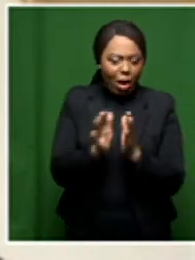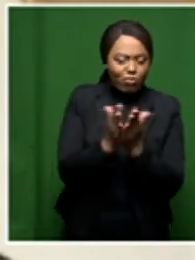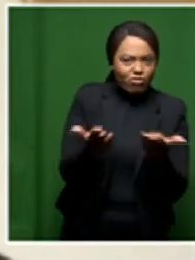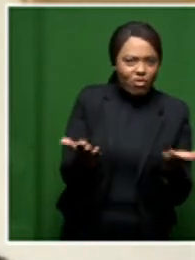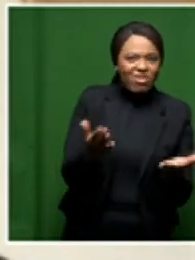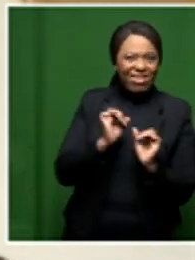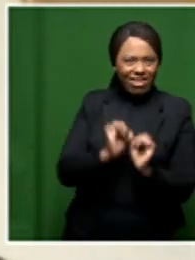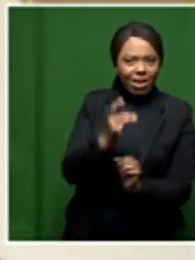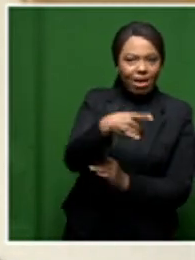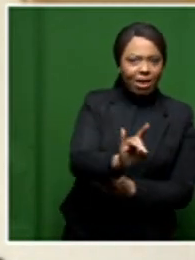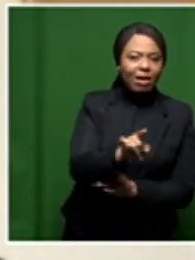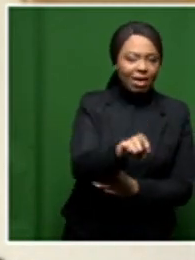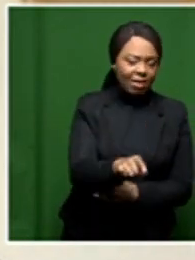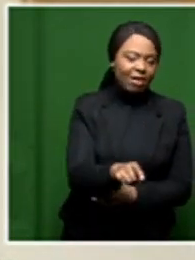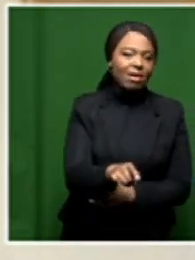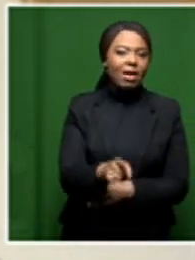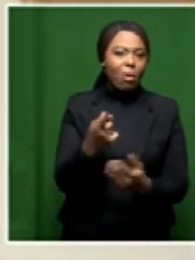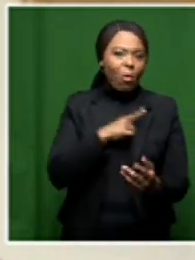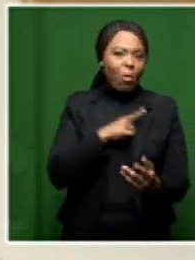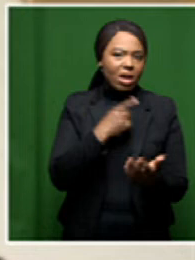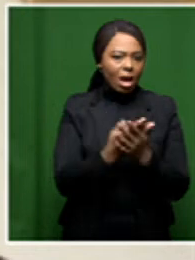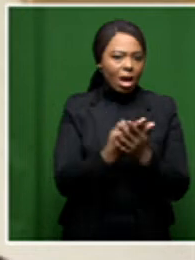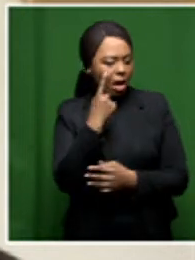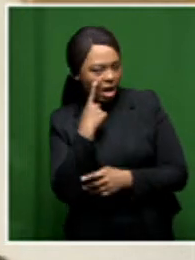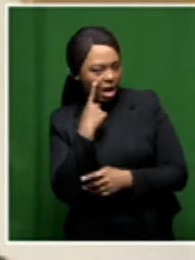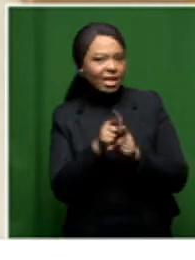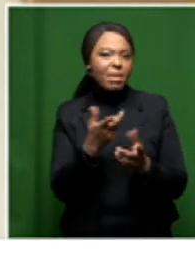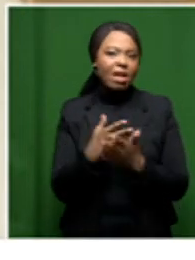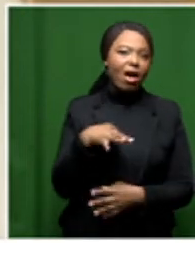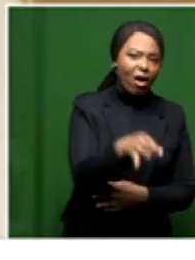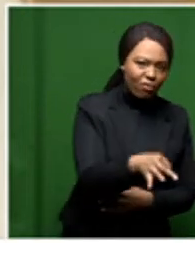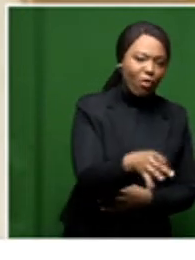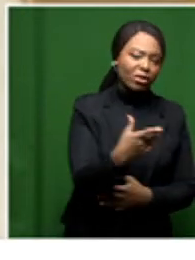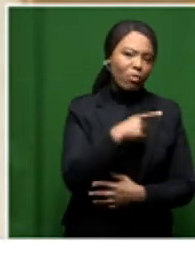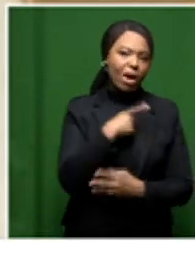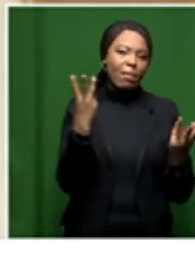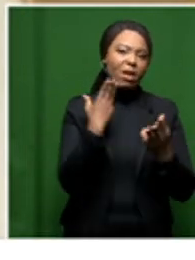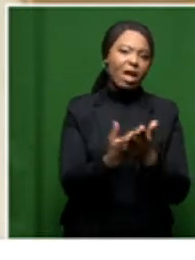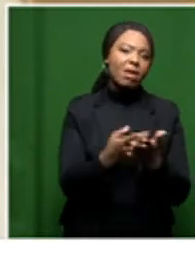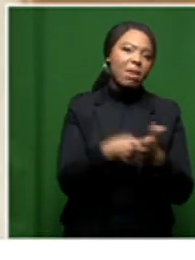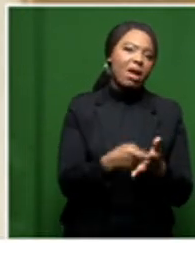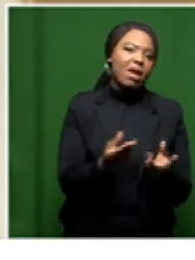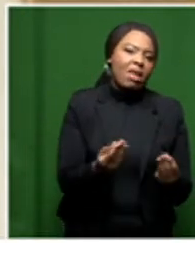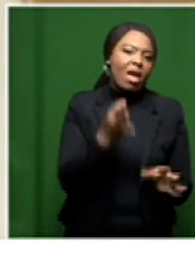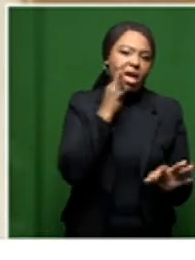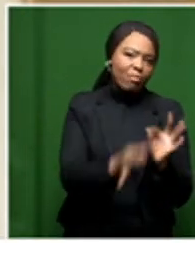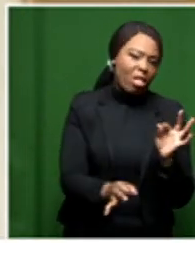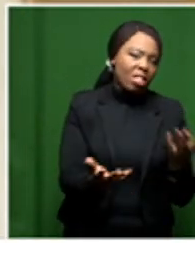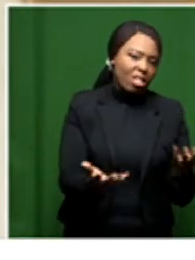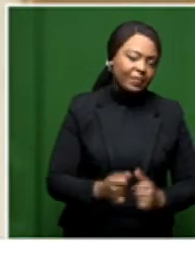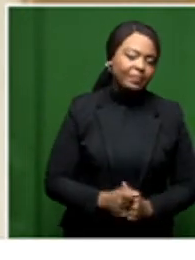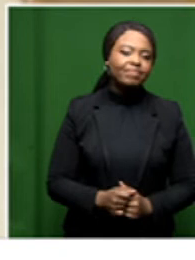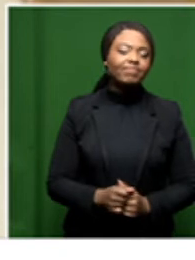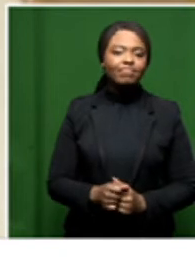And it's both a presentable and affordable way to reach people and actually present them the Greater Kruger region.